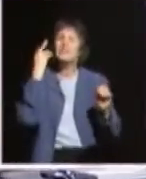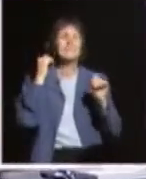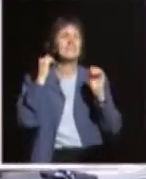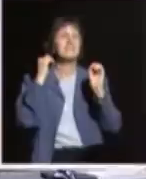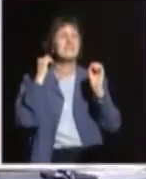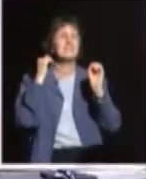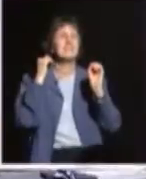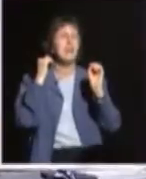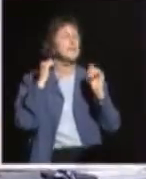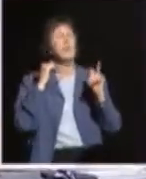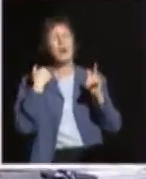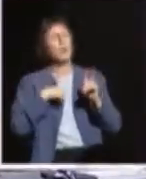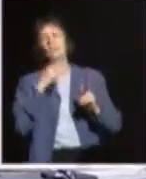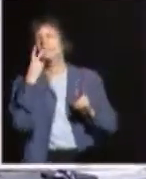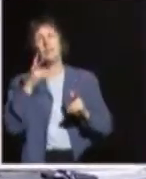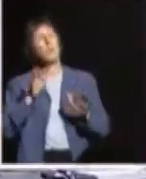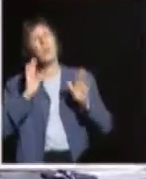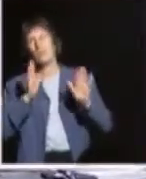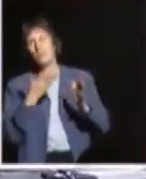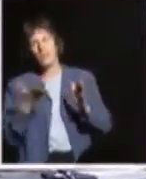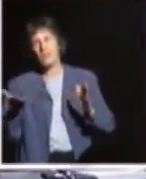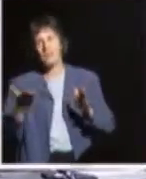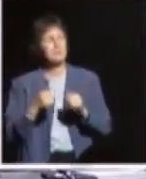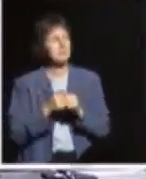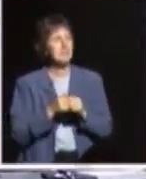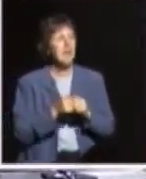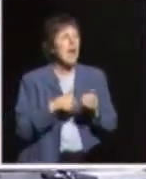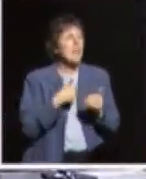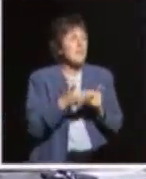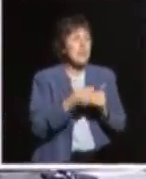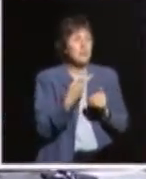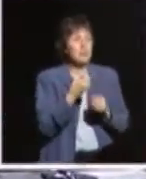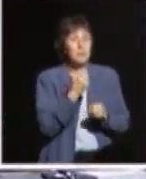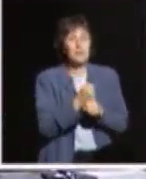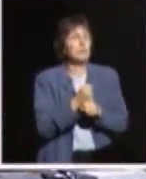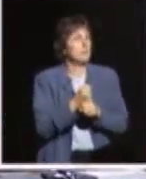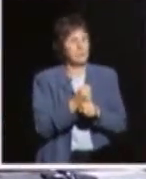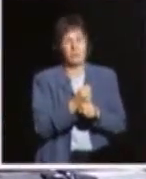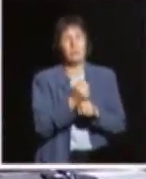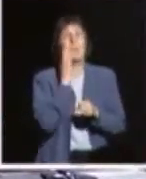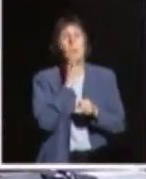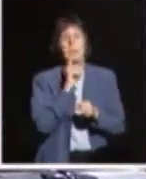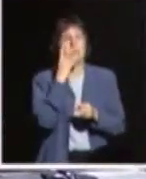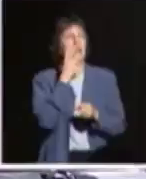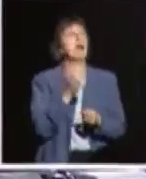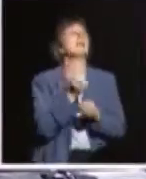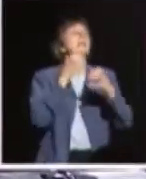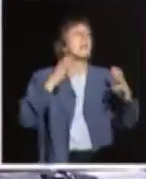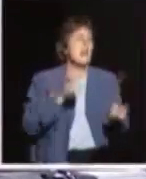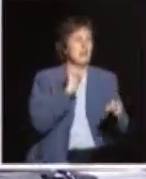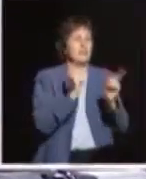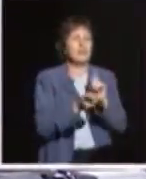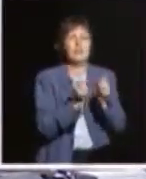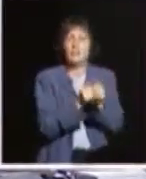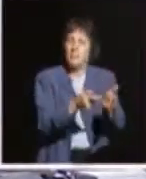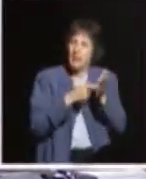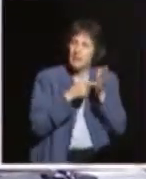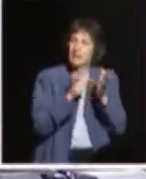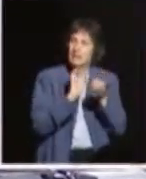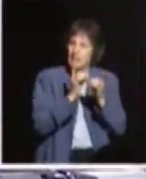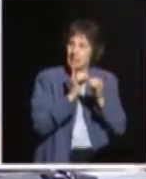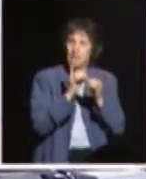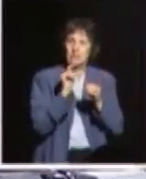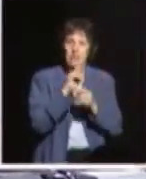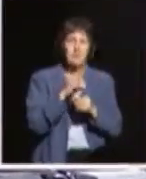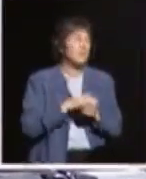we're seeing, and we have a great breakpoint coming up in the next 2 years with mandated digital television, that there cannot be greater mandated